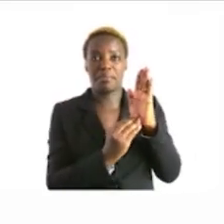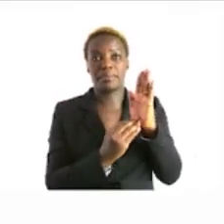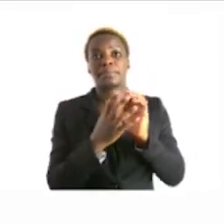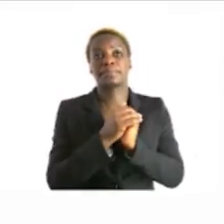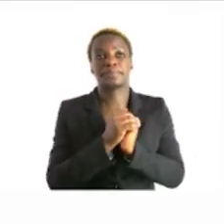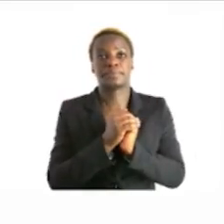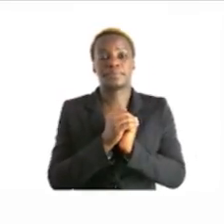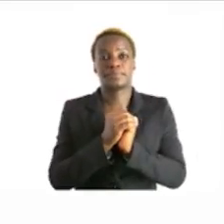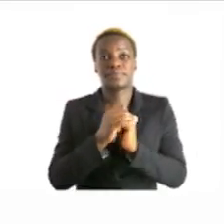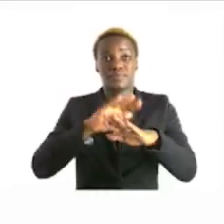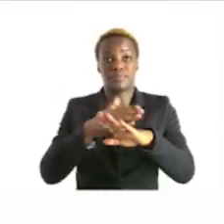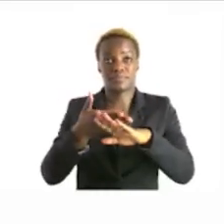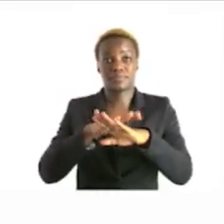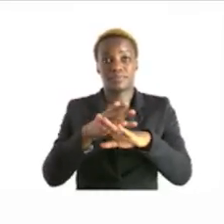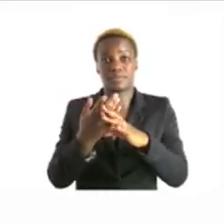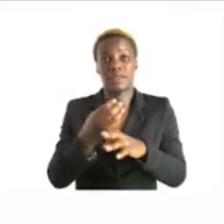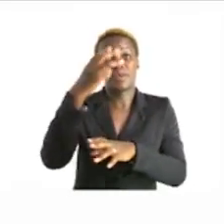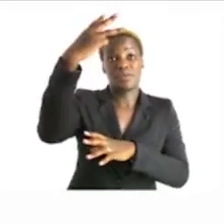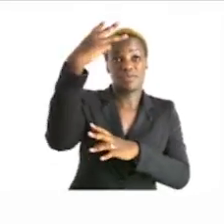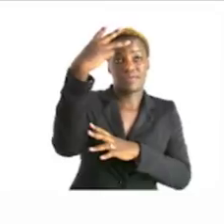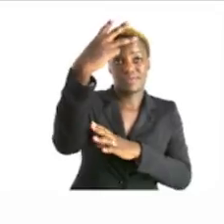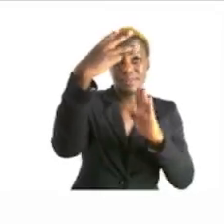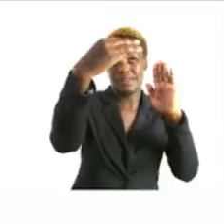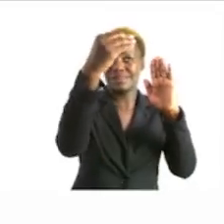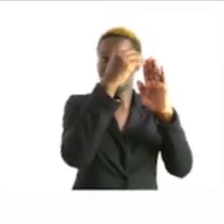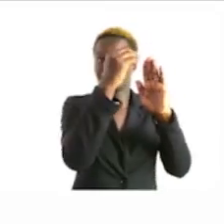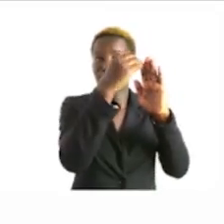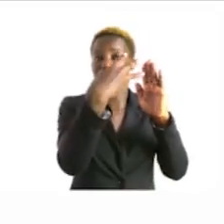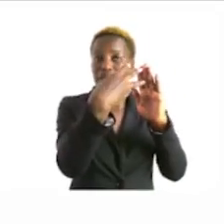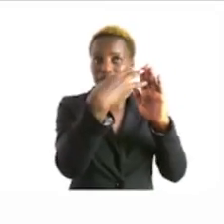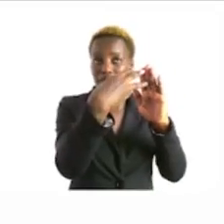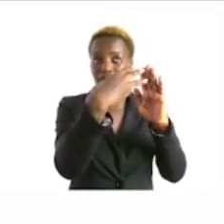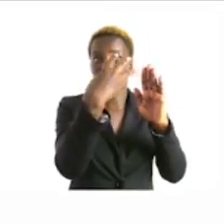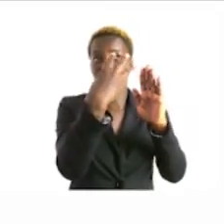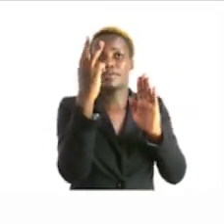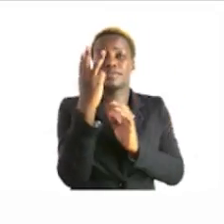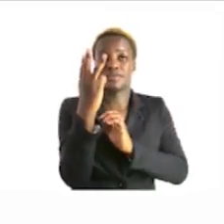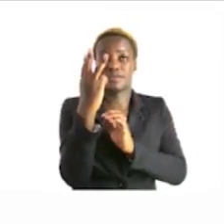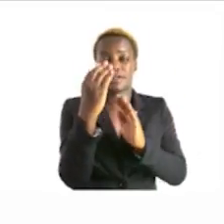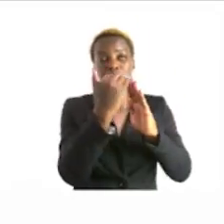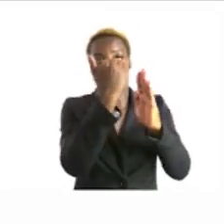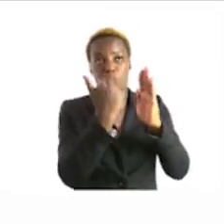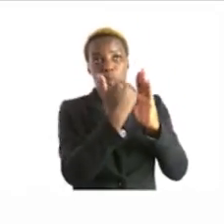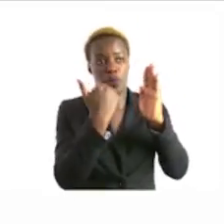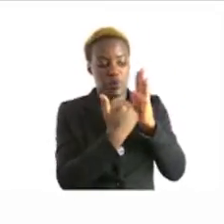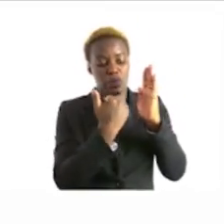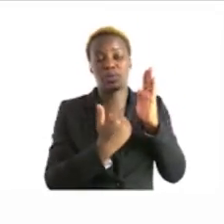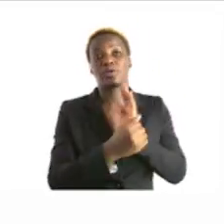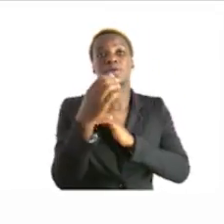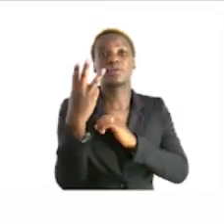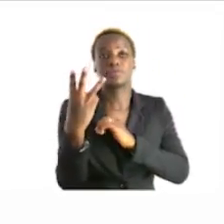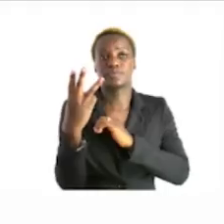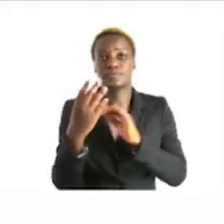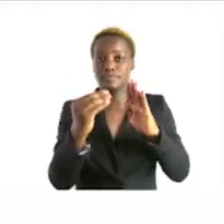for example if we are having number three on top we have to skip counting in threes so let us quickly complete